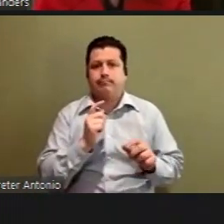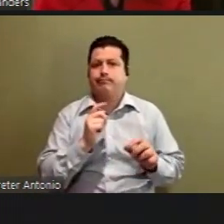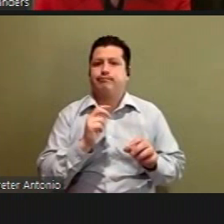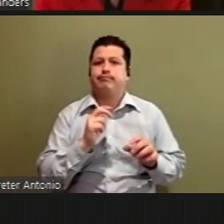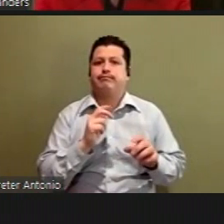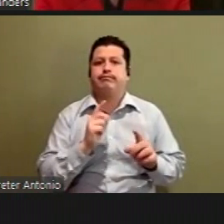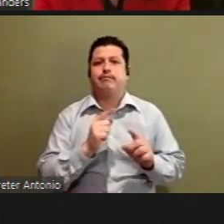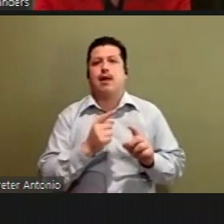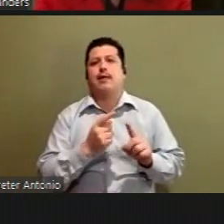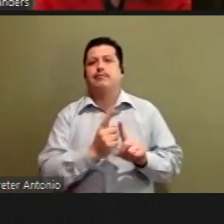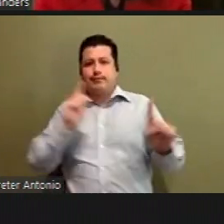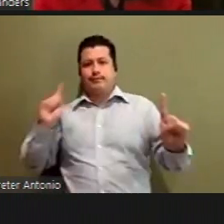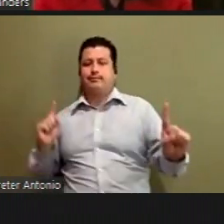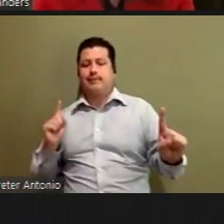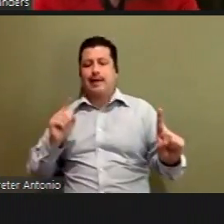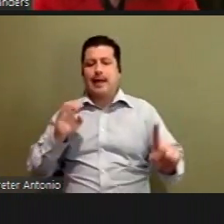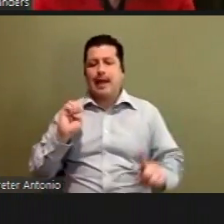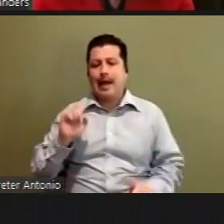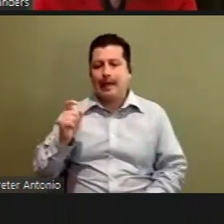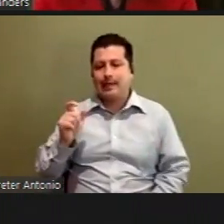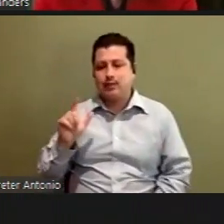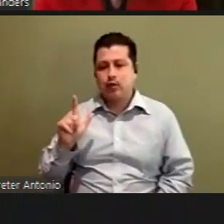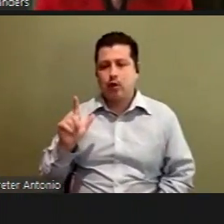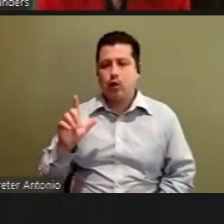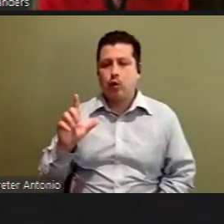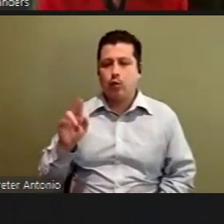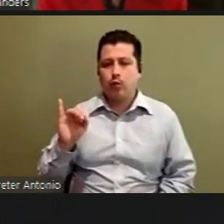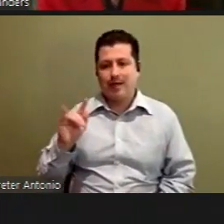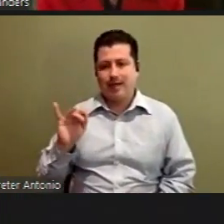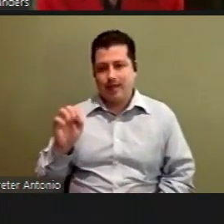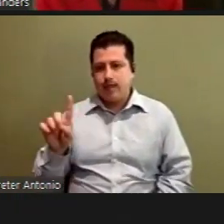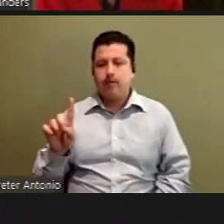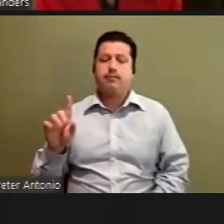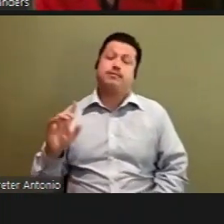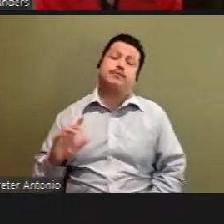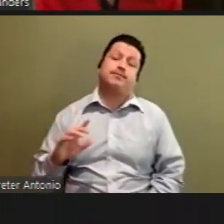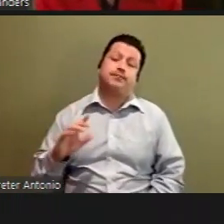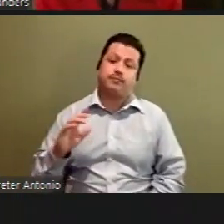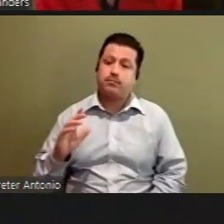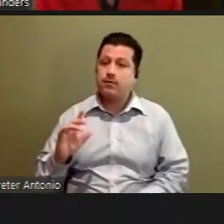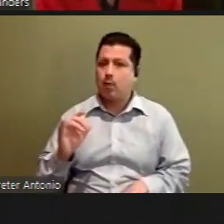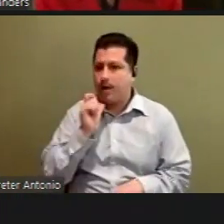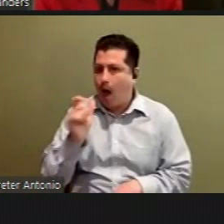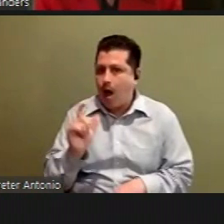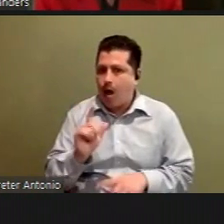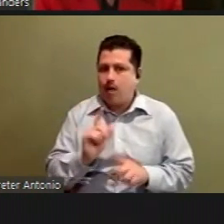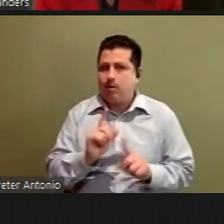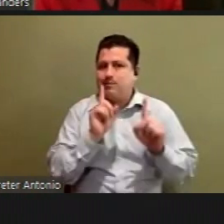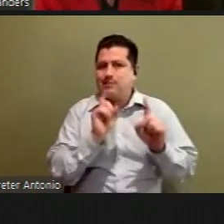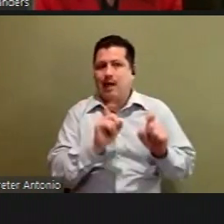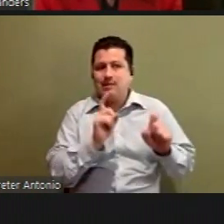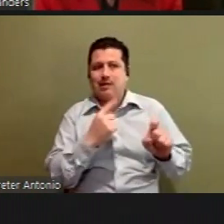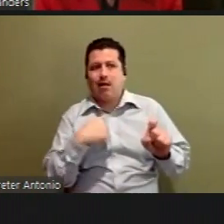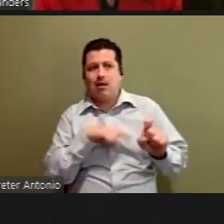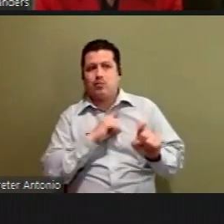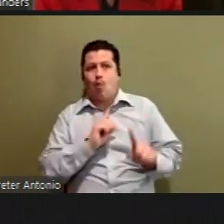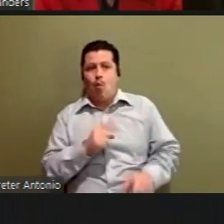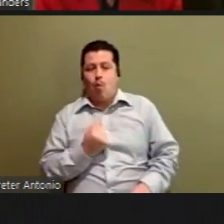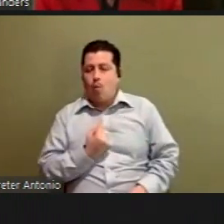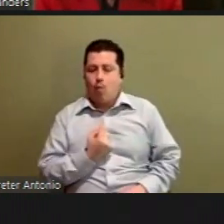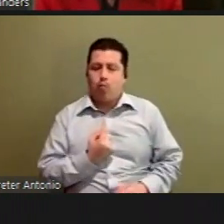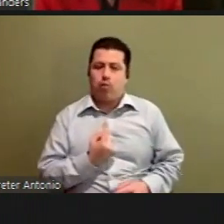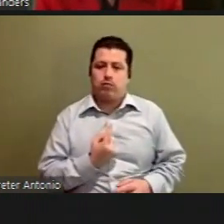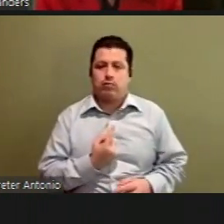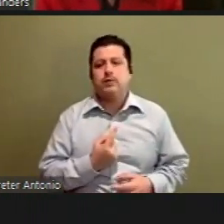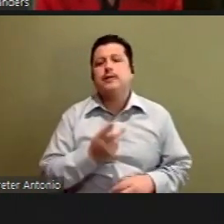were used kind of as guinea pigs in a way that other cultures weren't. From that standpoint, it's safe. My main concern